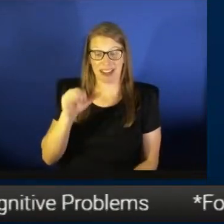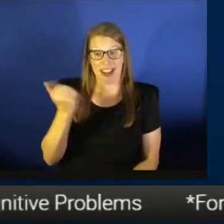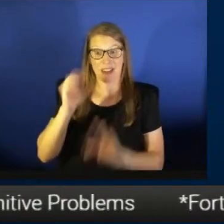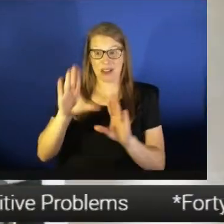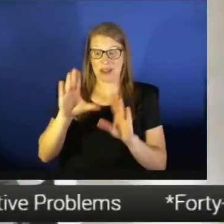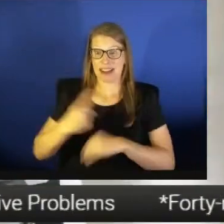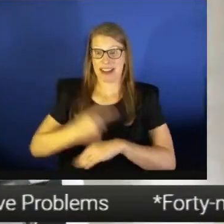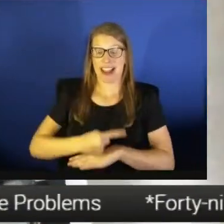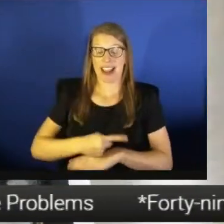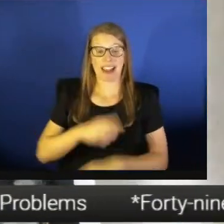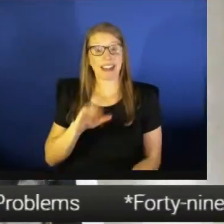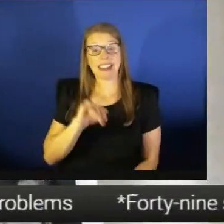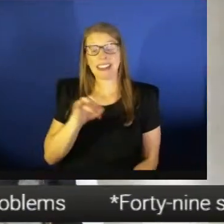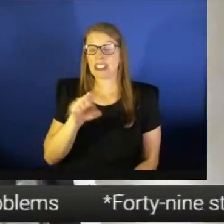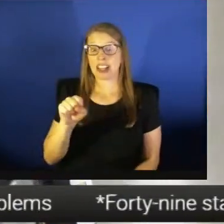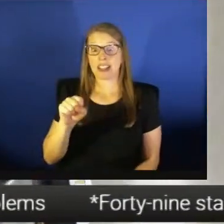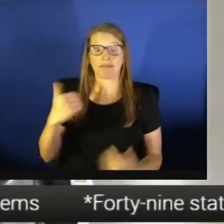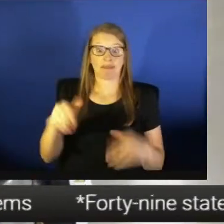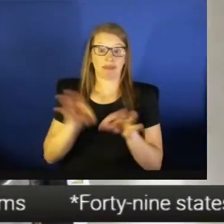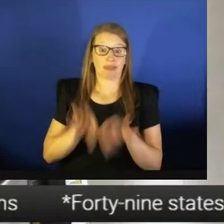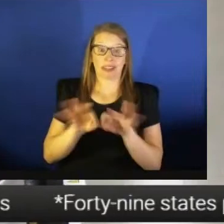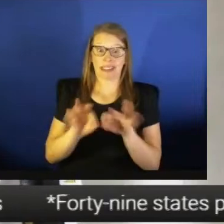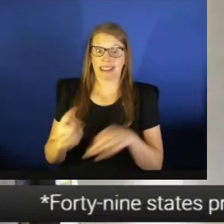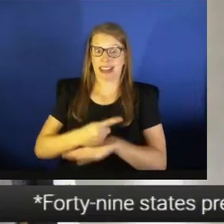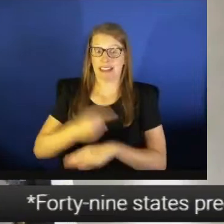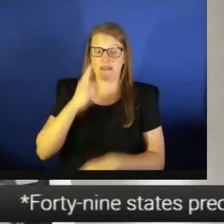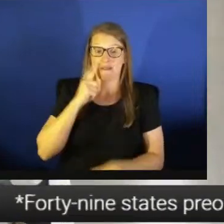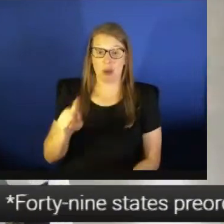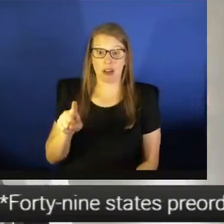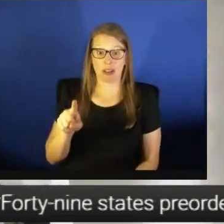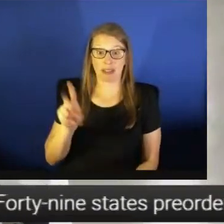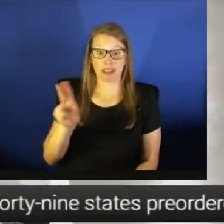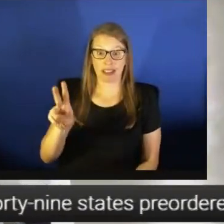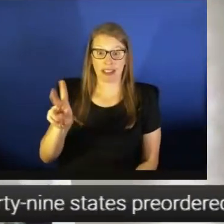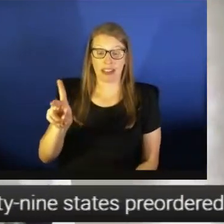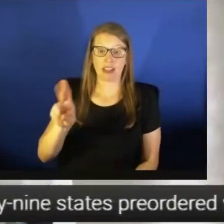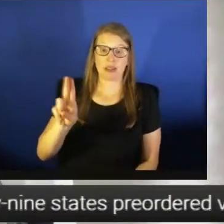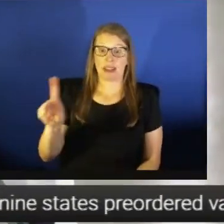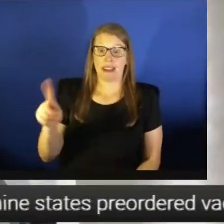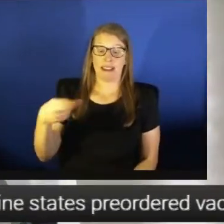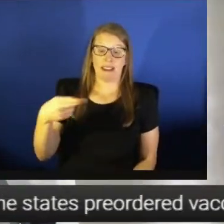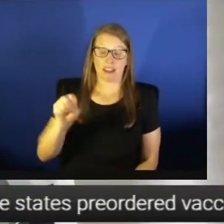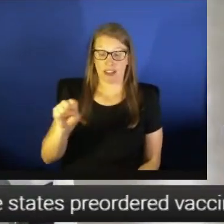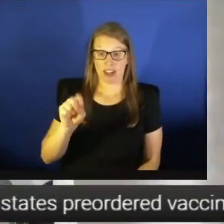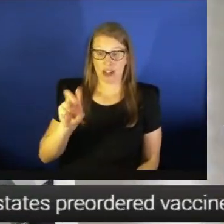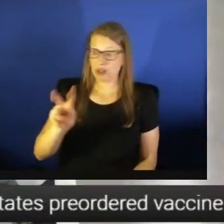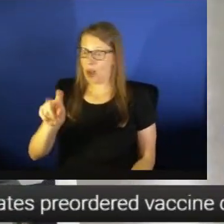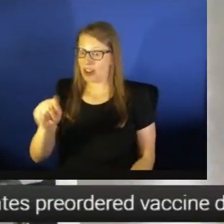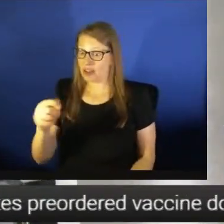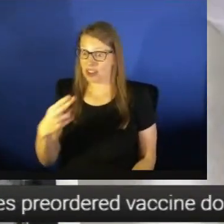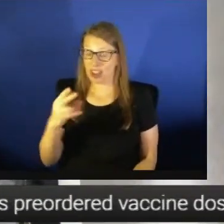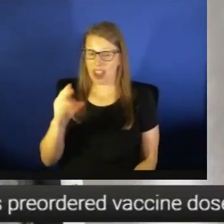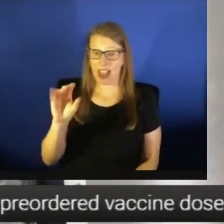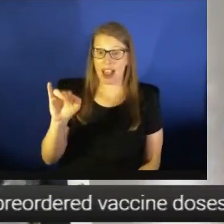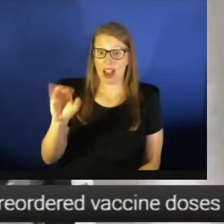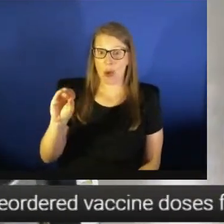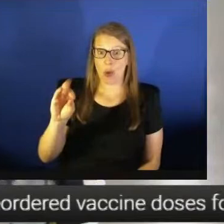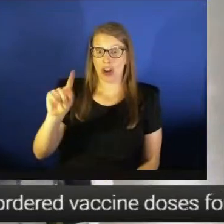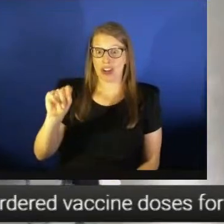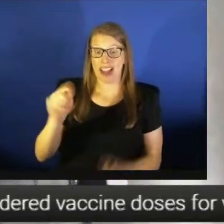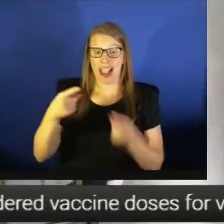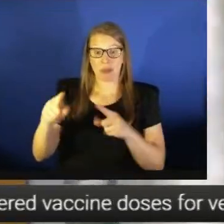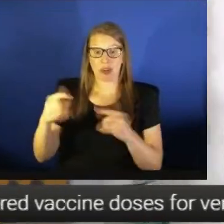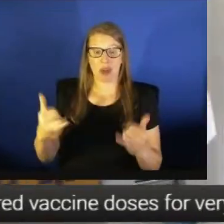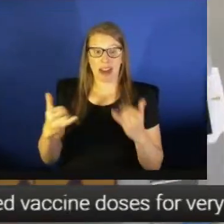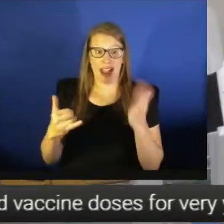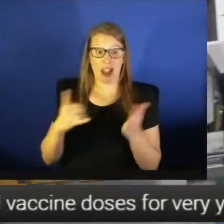is a huge day for the University of Kansas health system. As we said, this is the 200th IORT procedure. It's happening right now behind